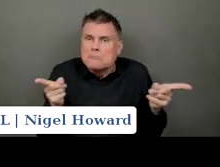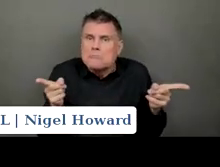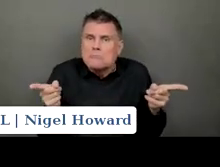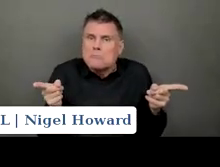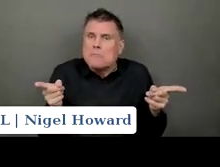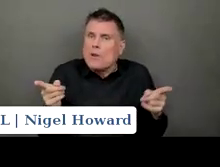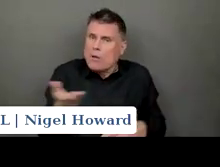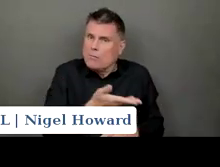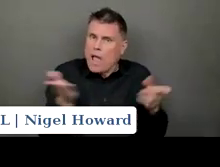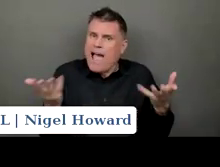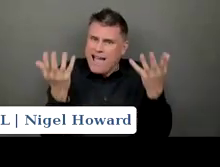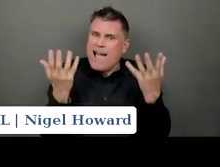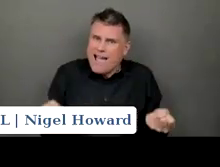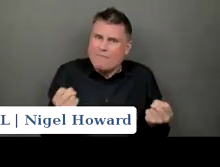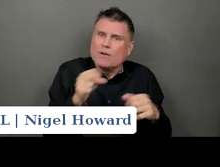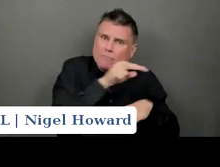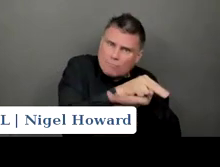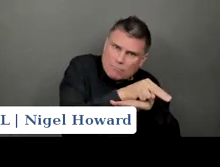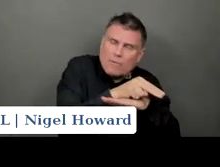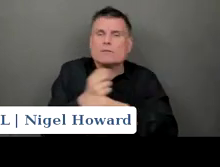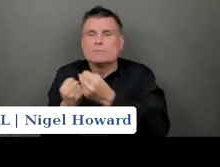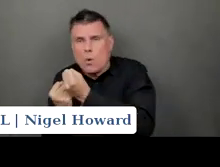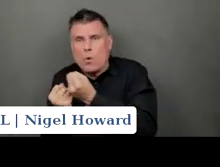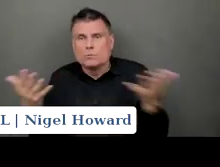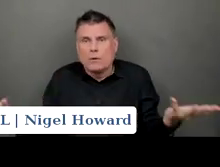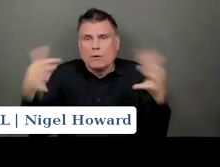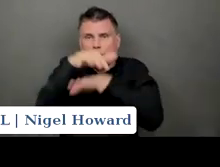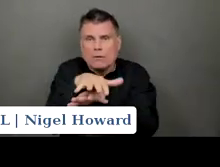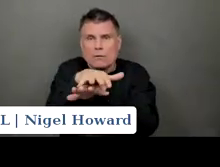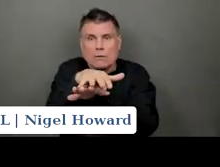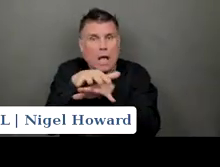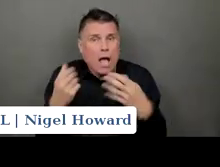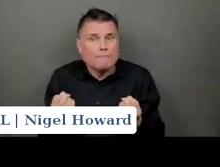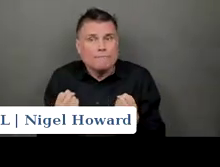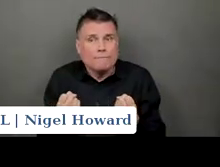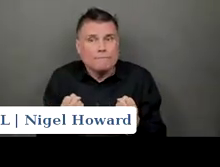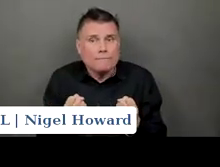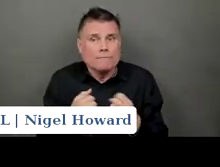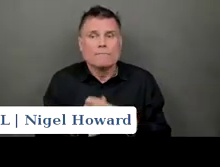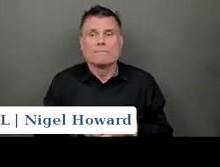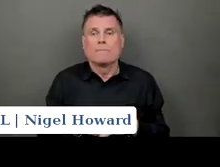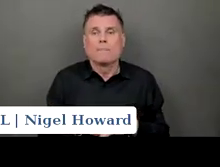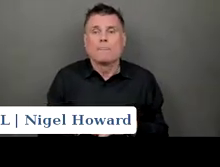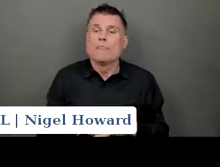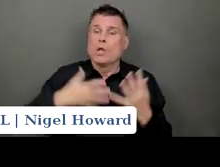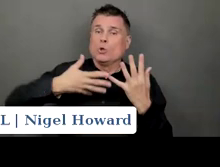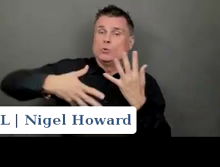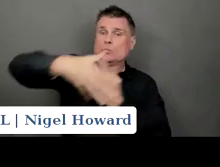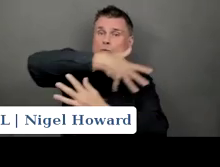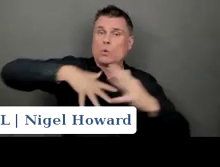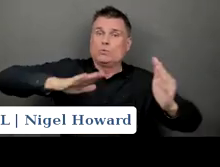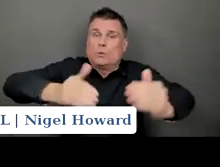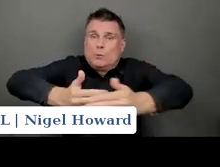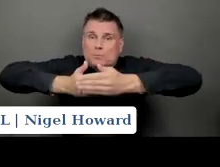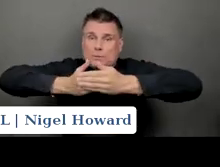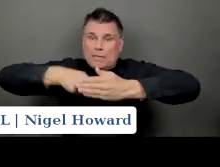form of care and support. Social protection, we believe, is very well placed at the center of care and support systems because it provides